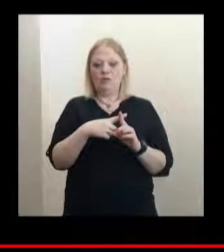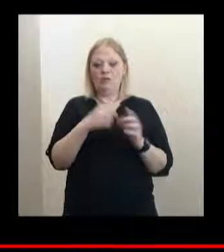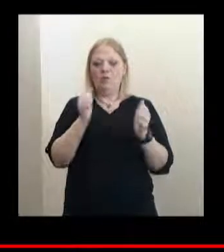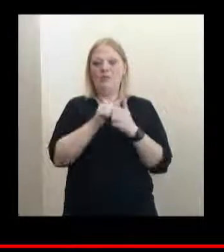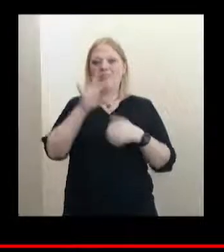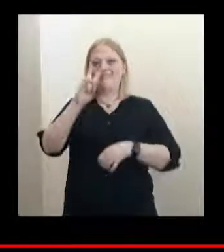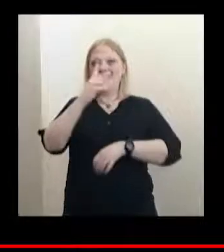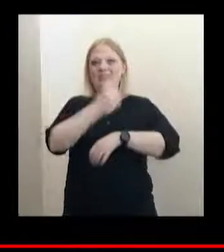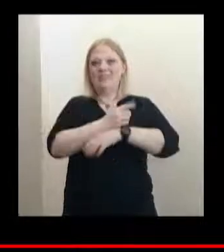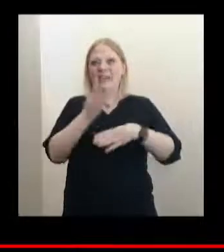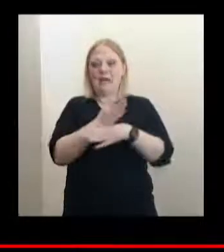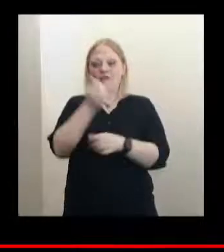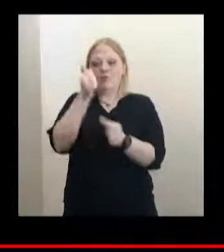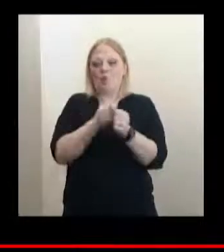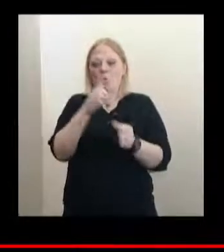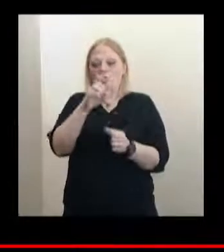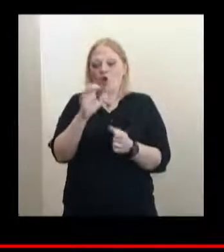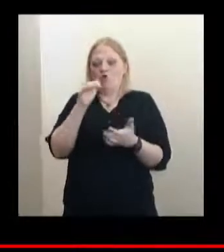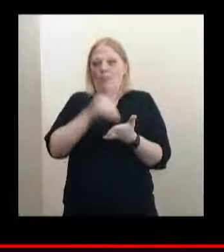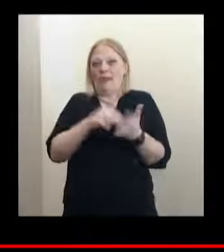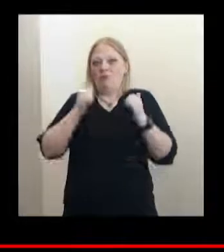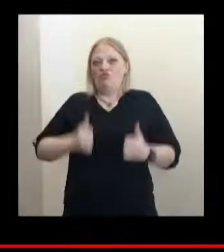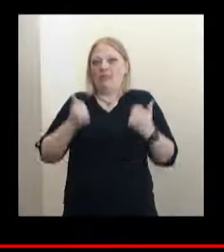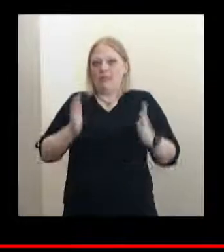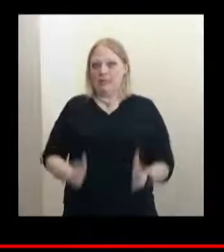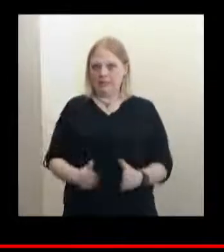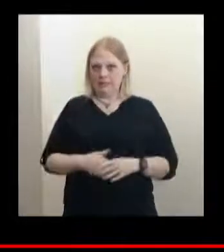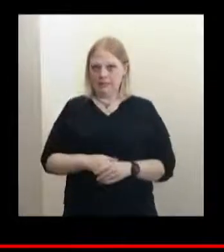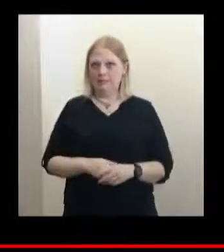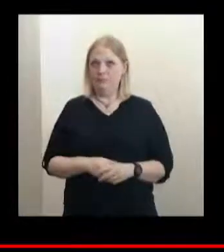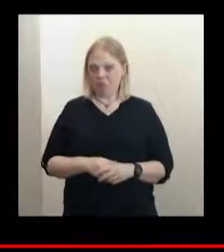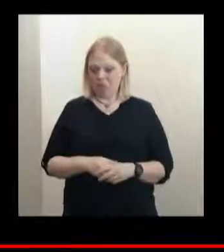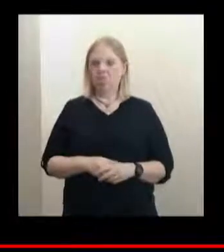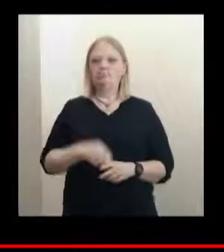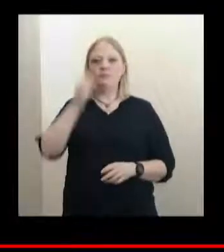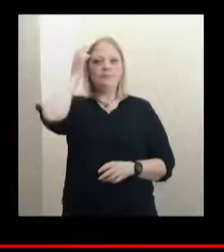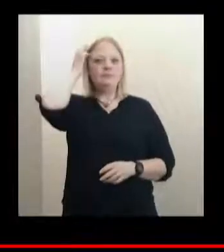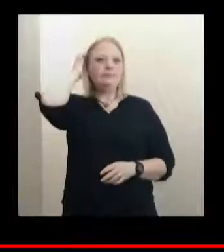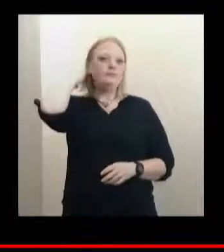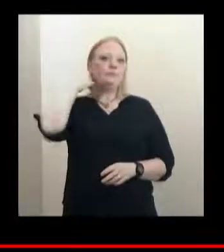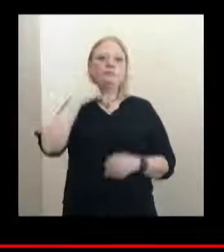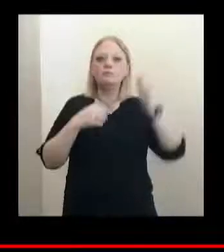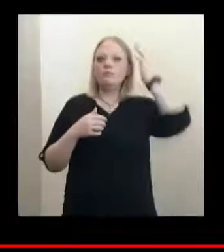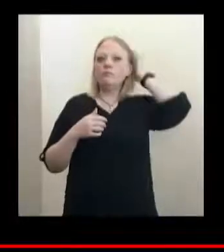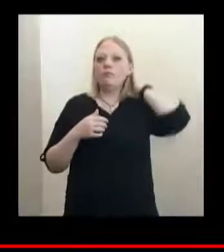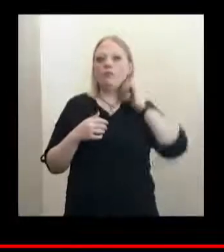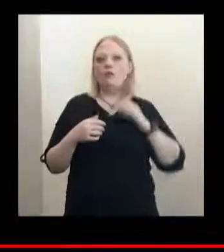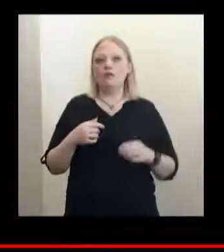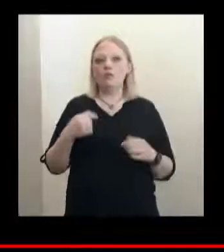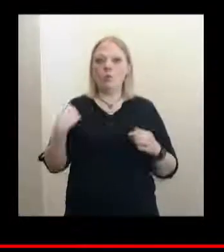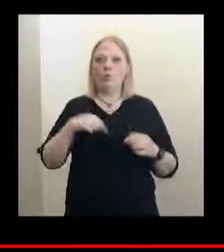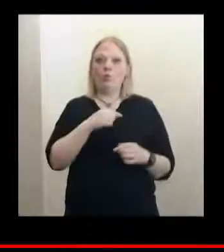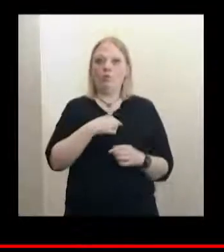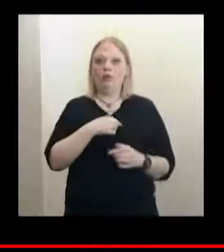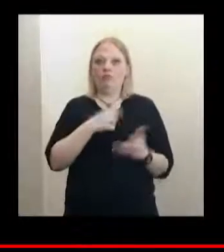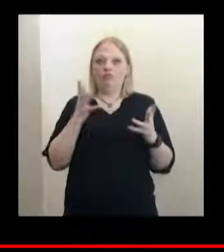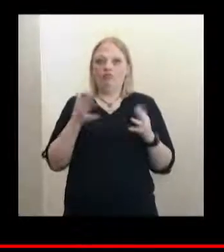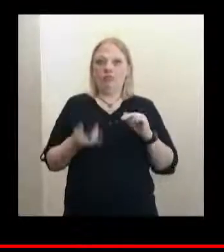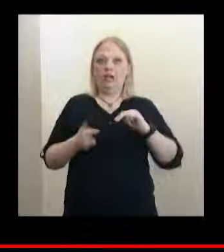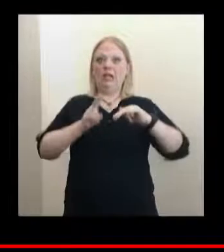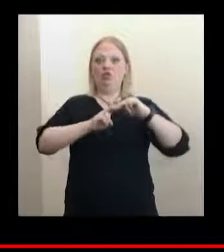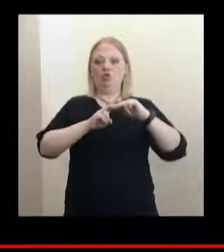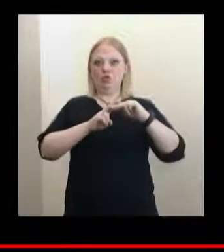7-day average per 100,000 residents. So, as you will note, we actually have had an increase